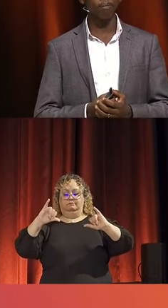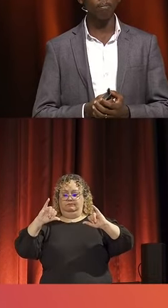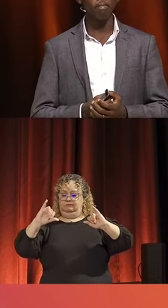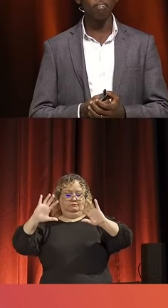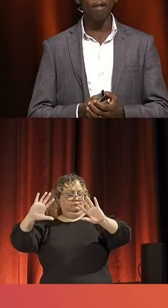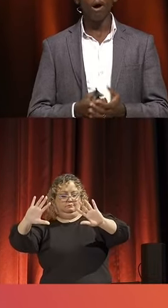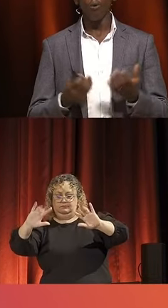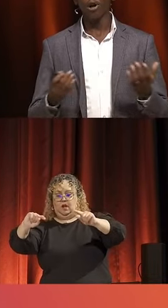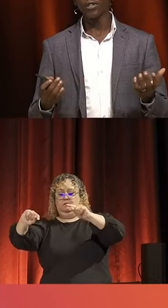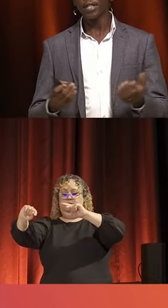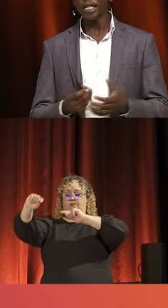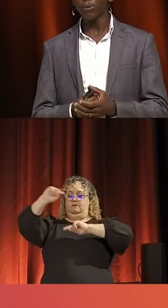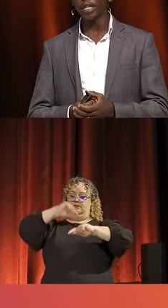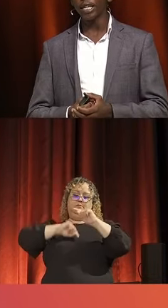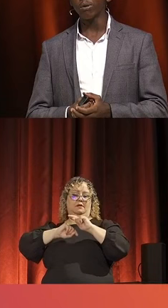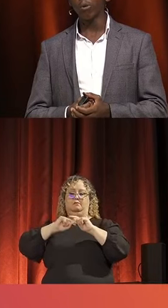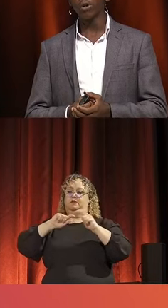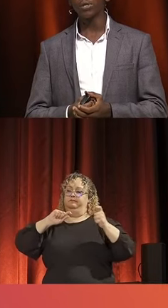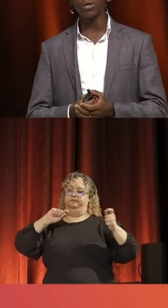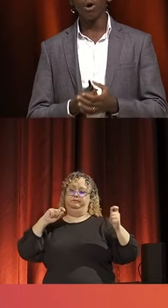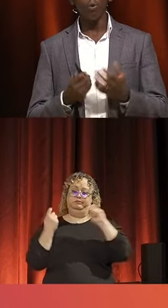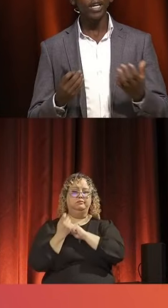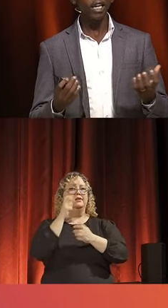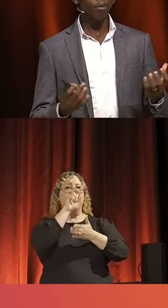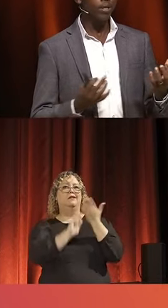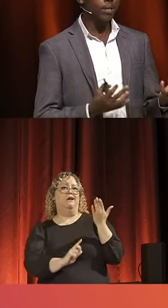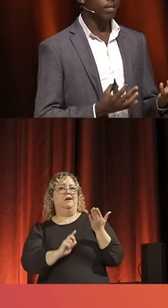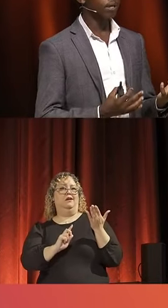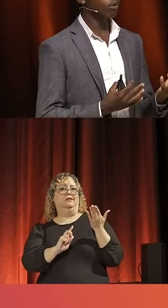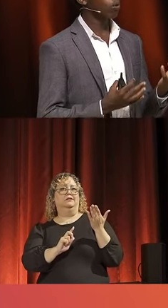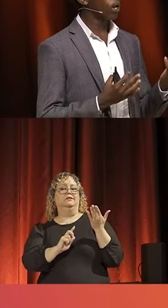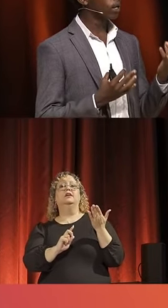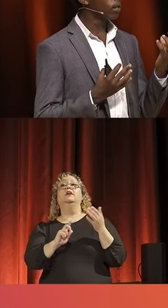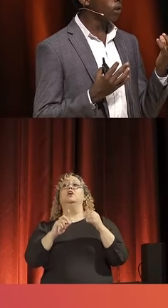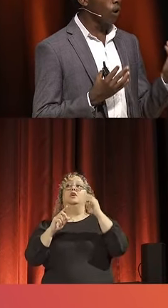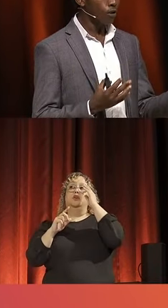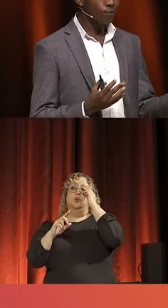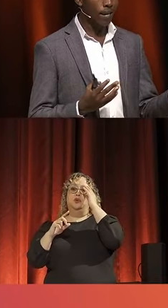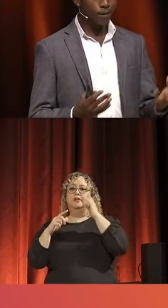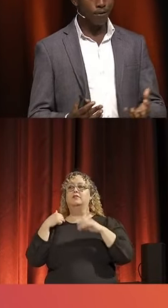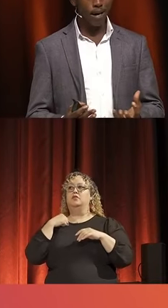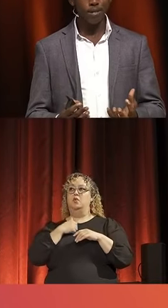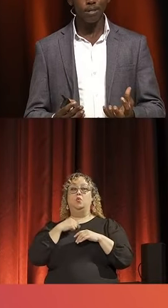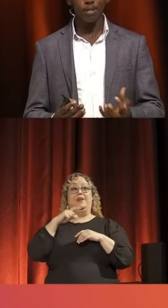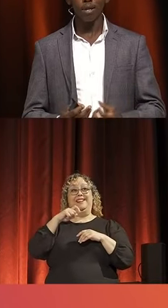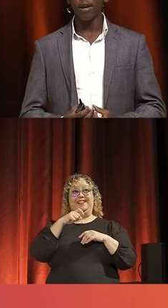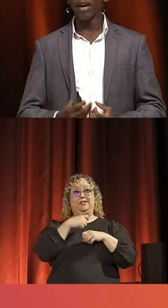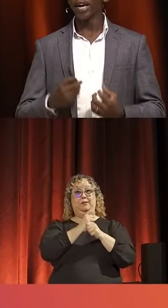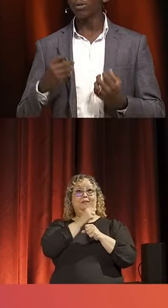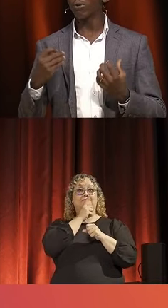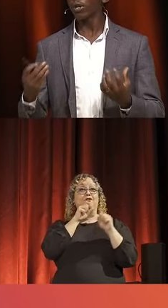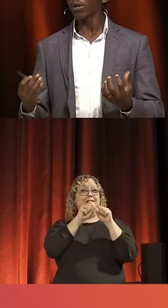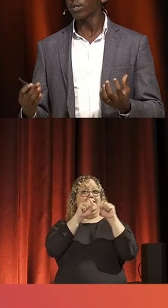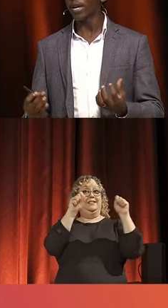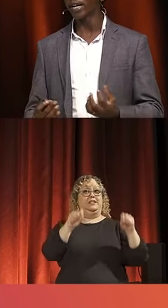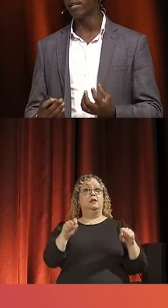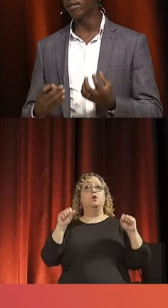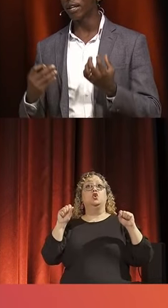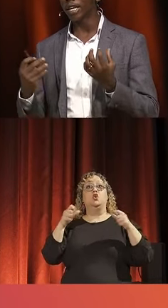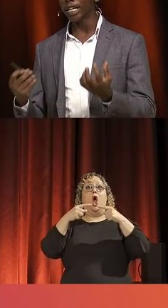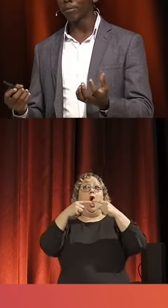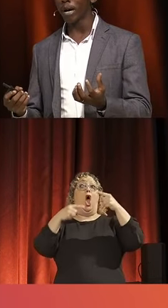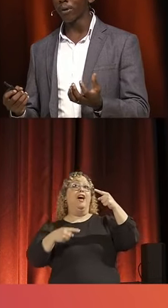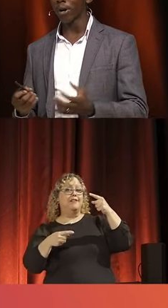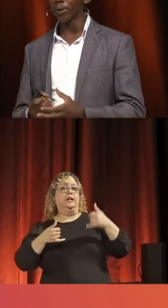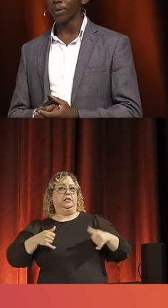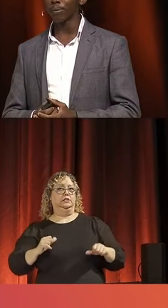system. One of the things we did was we enabled the system to work offline fast and to reconcile